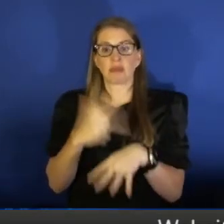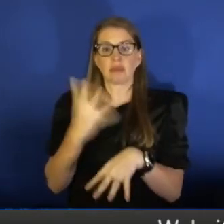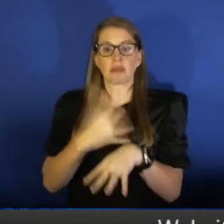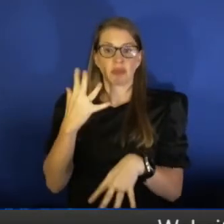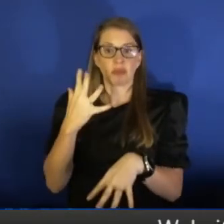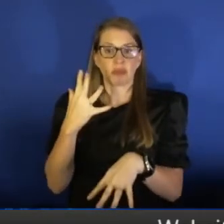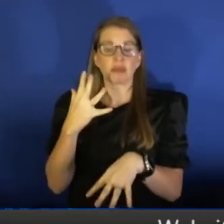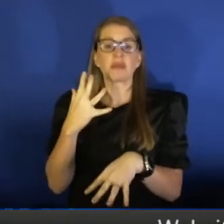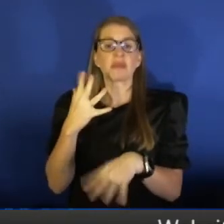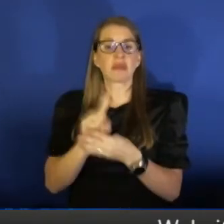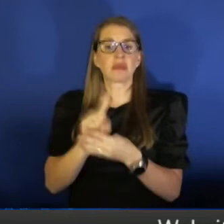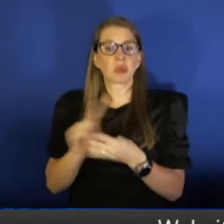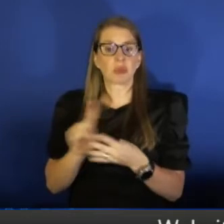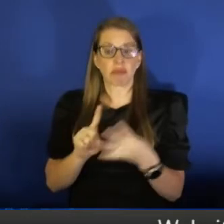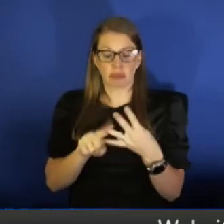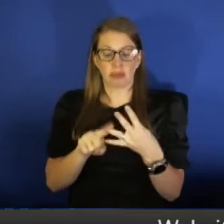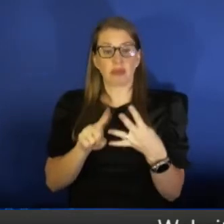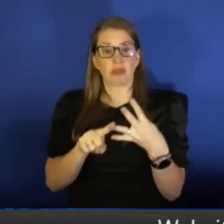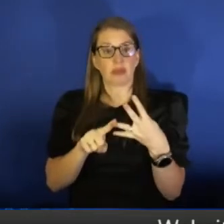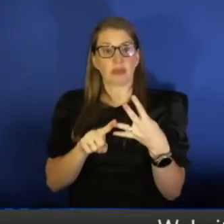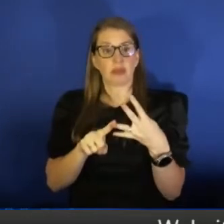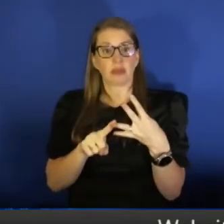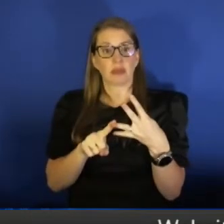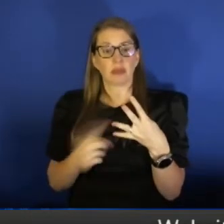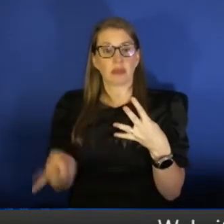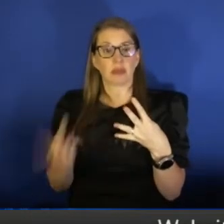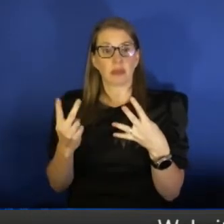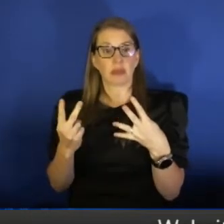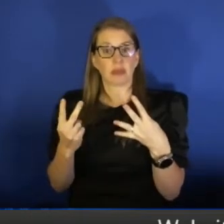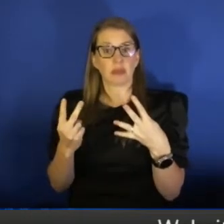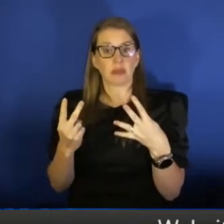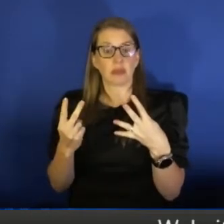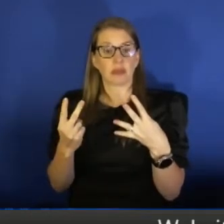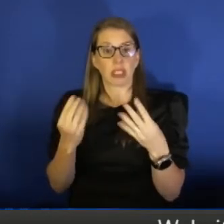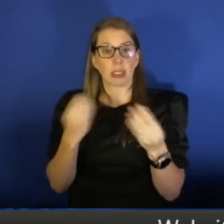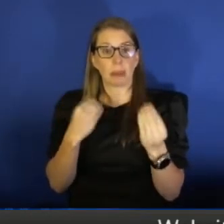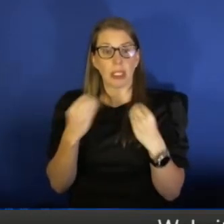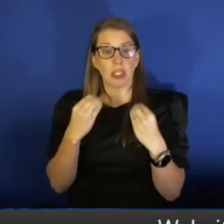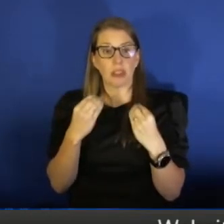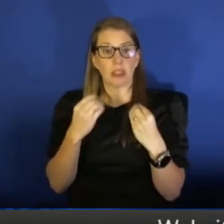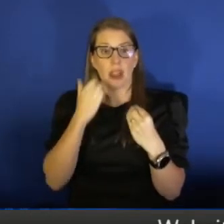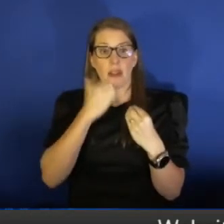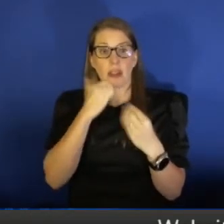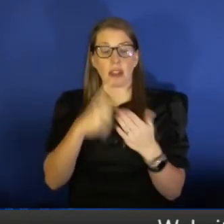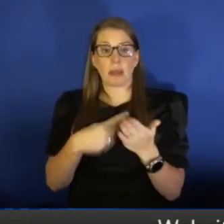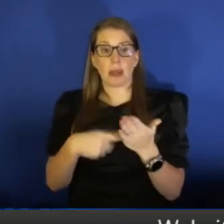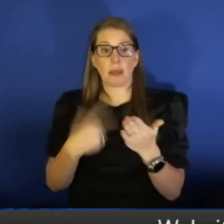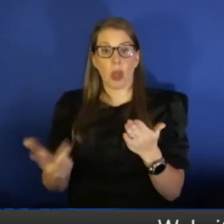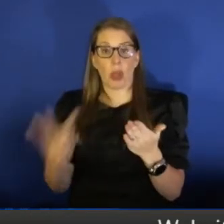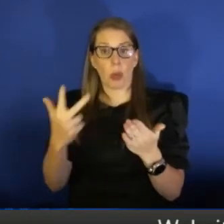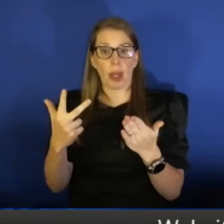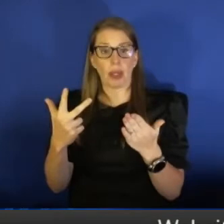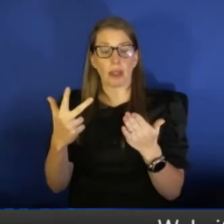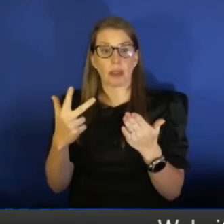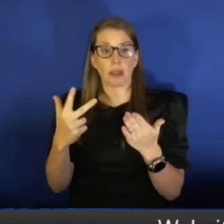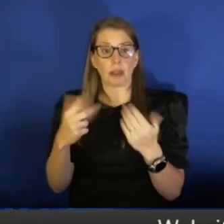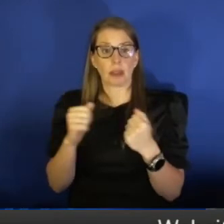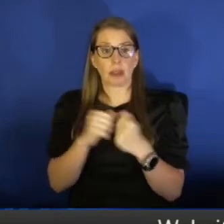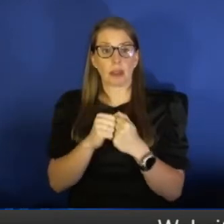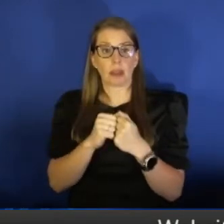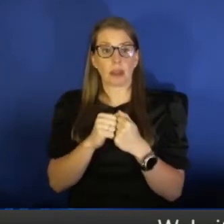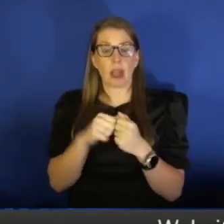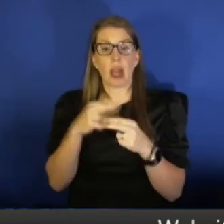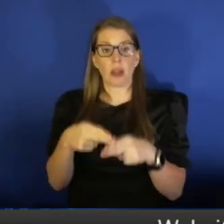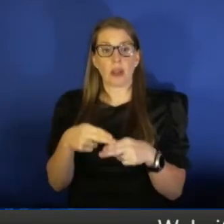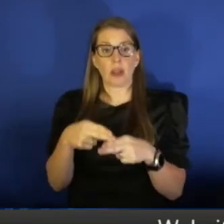healthy. I have two meals a day, sometimes 3. So I kind of do this little kind of slight intermittent fasting that just